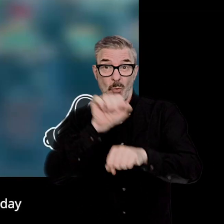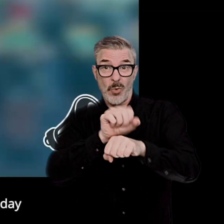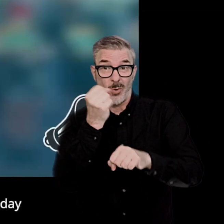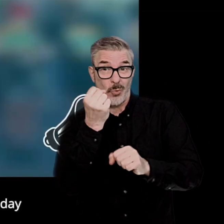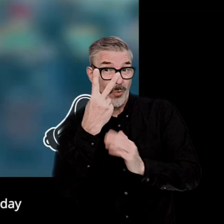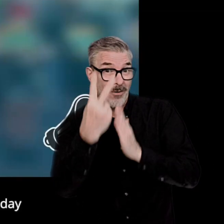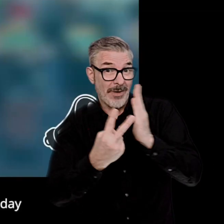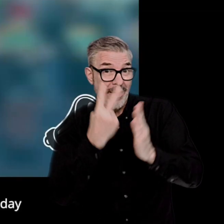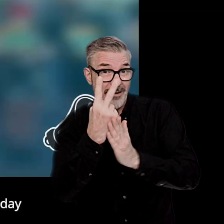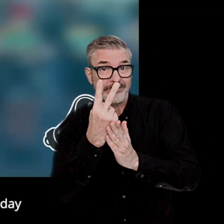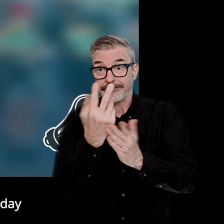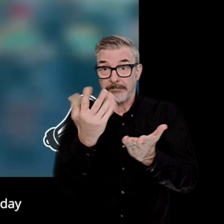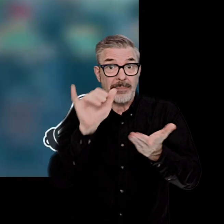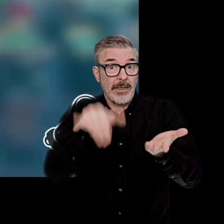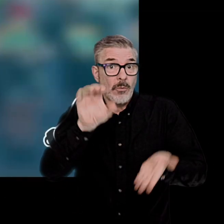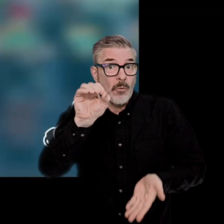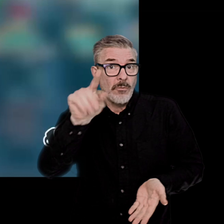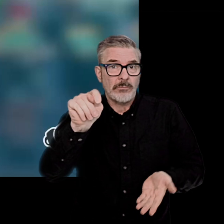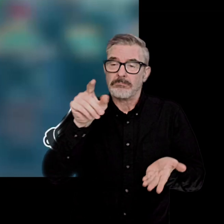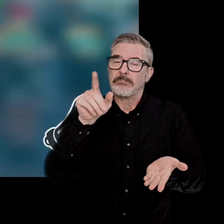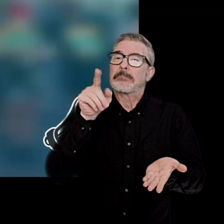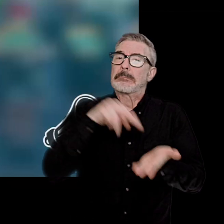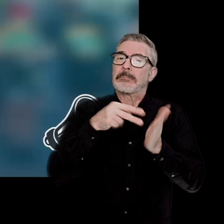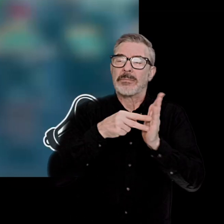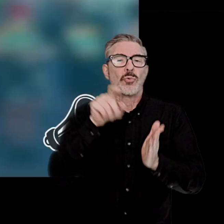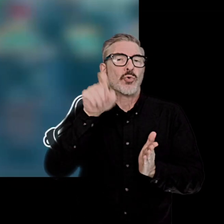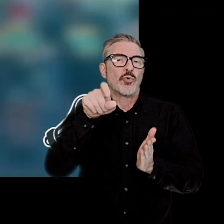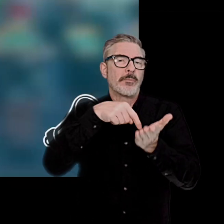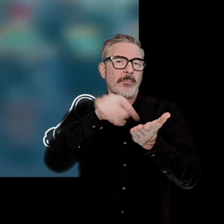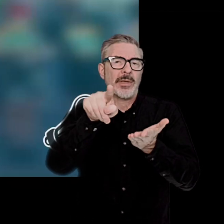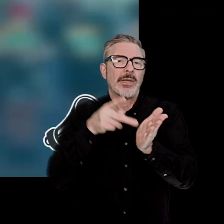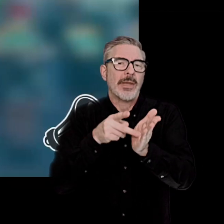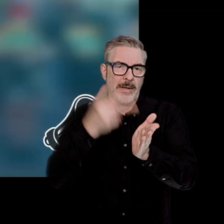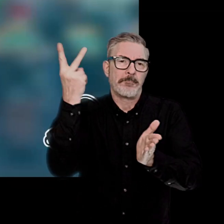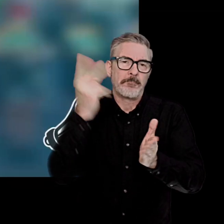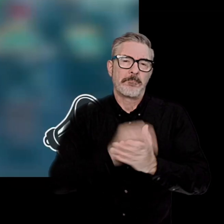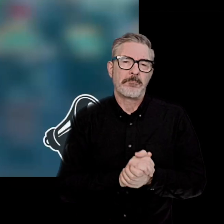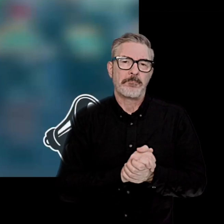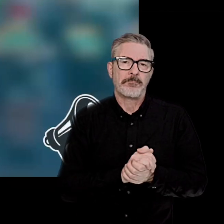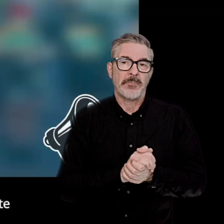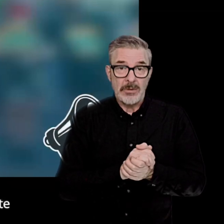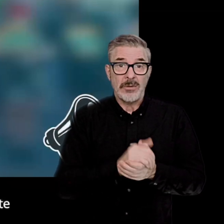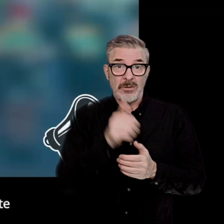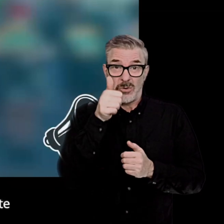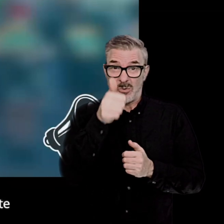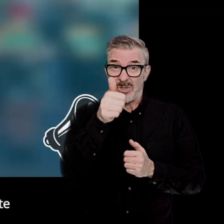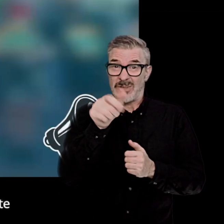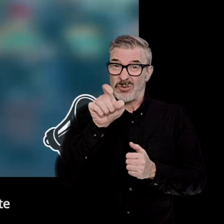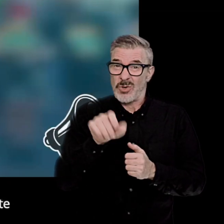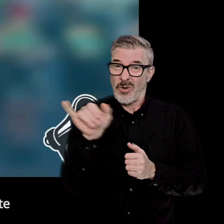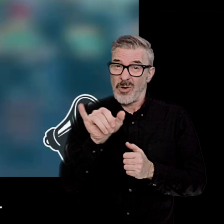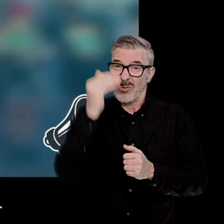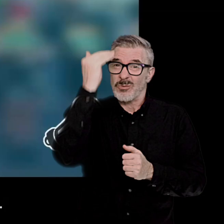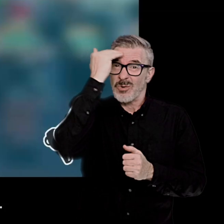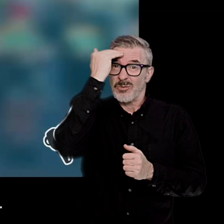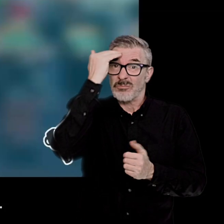Remember, time over 12 hours in one day is paid at double your regular rate of pay. And it might be also important